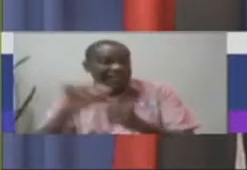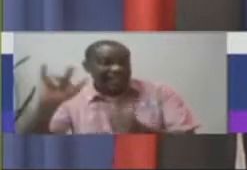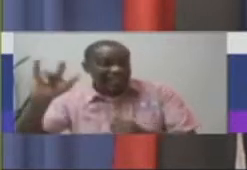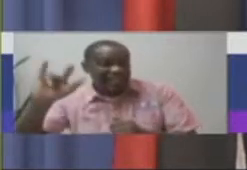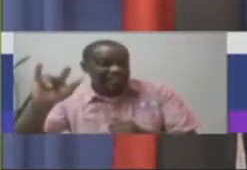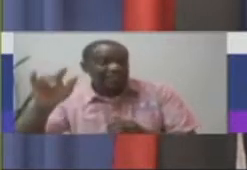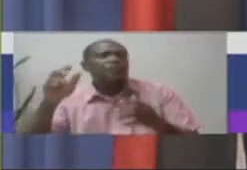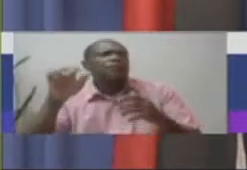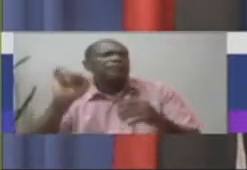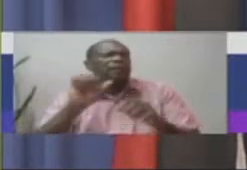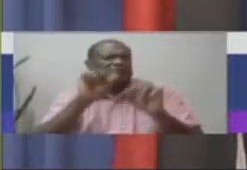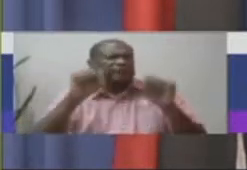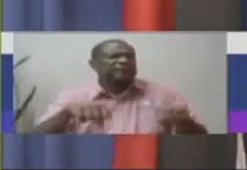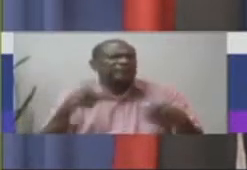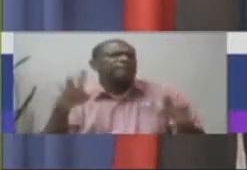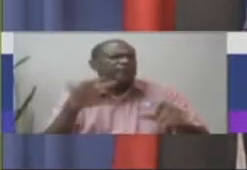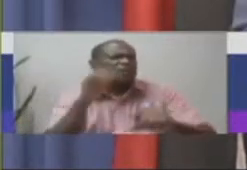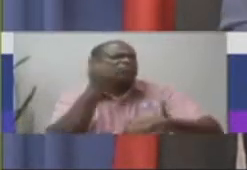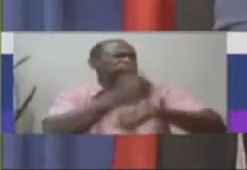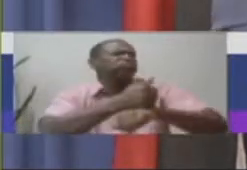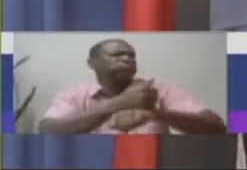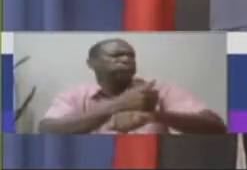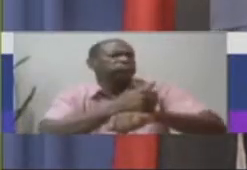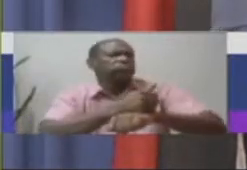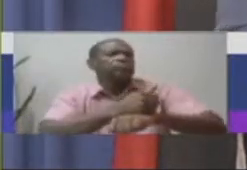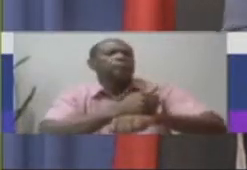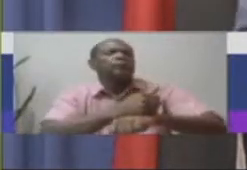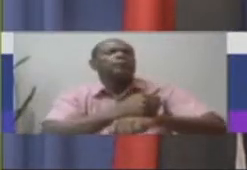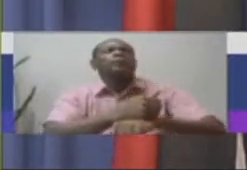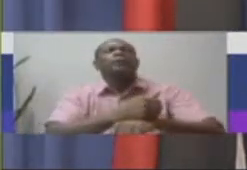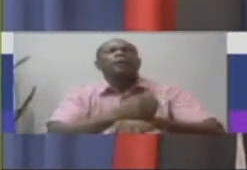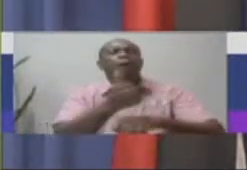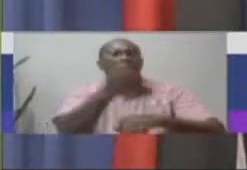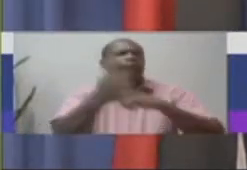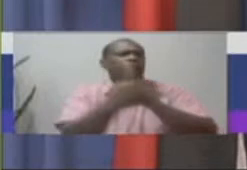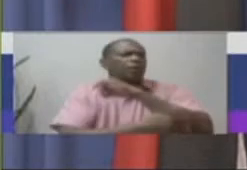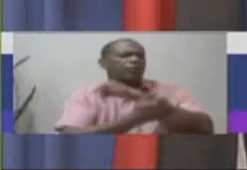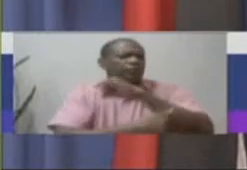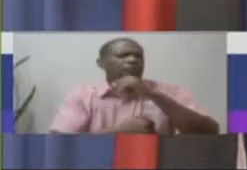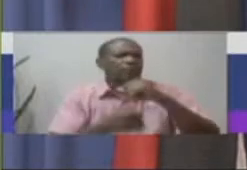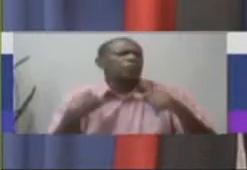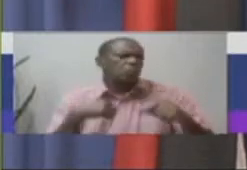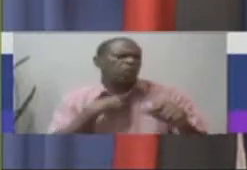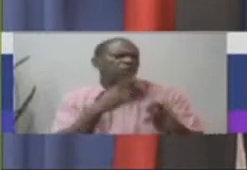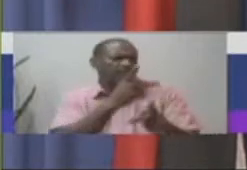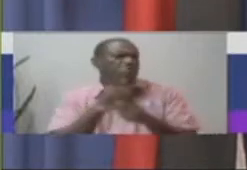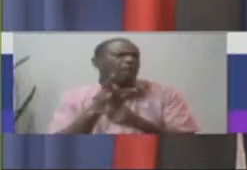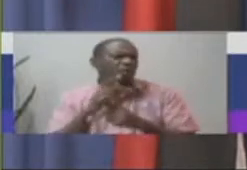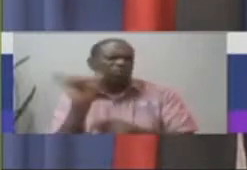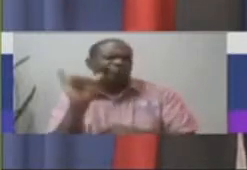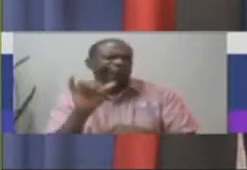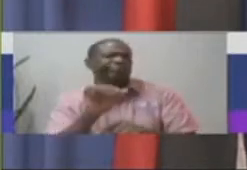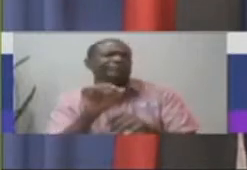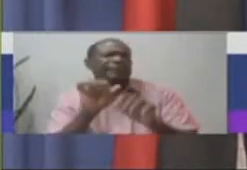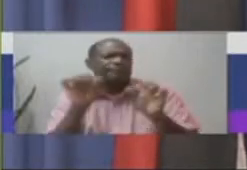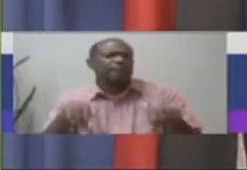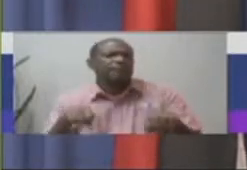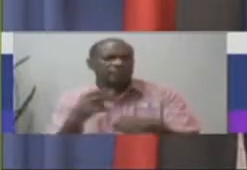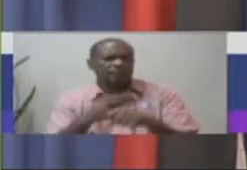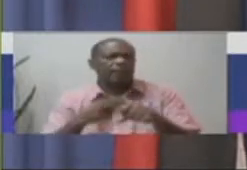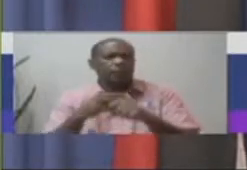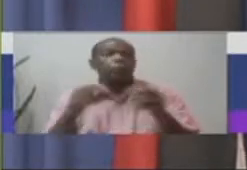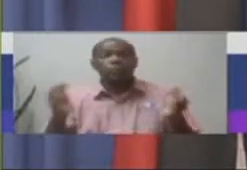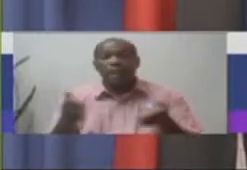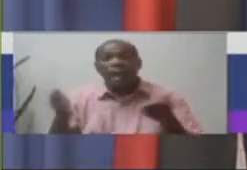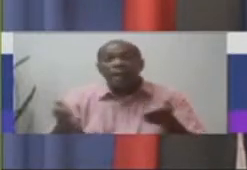at a couple of our Caribbean territories. We'll be using the same system here, and therefore it should run